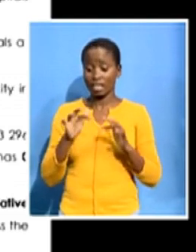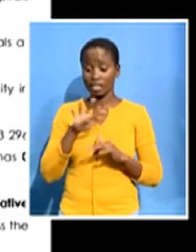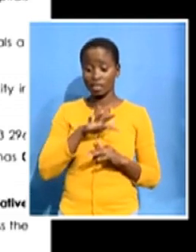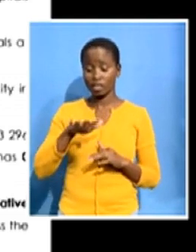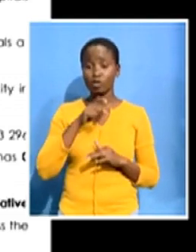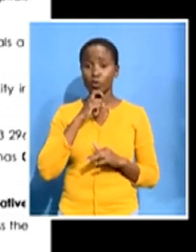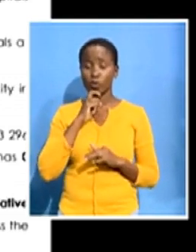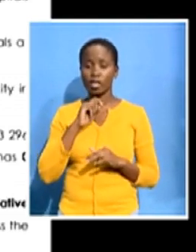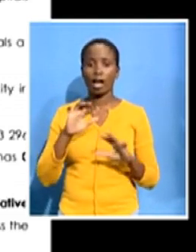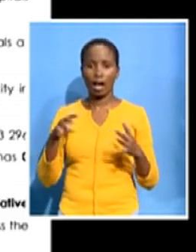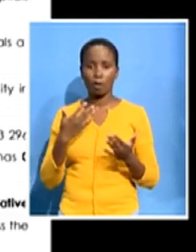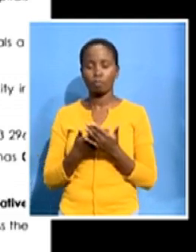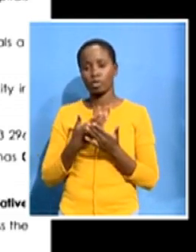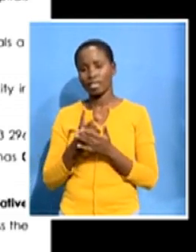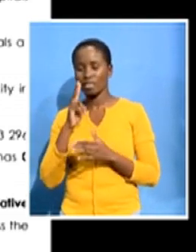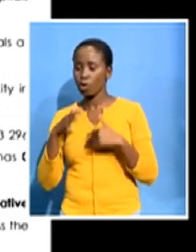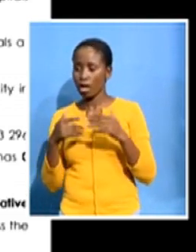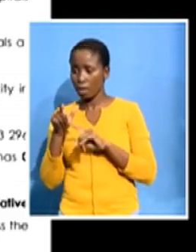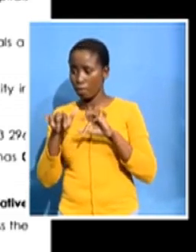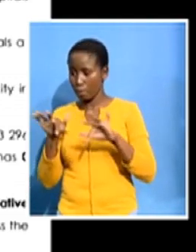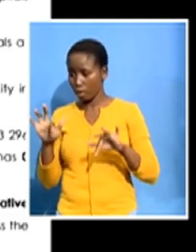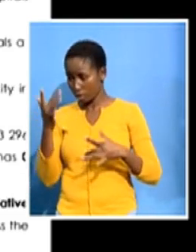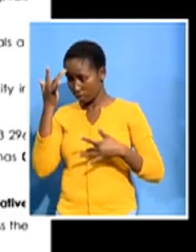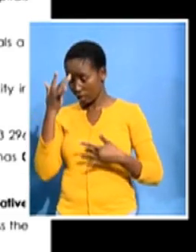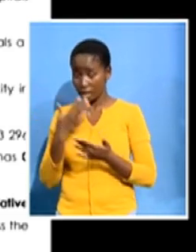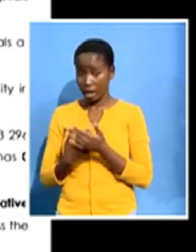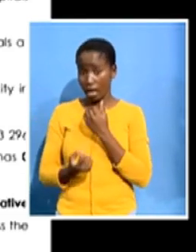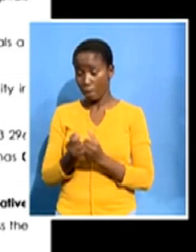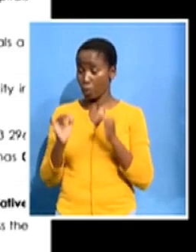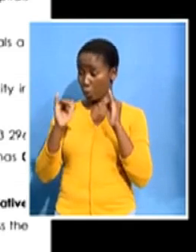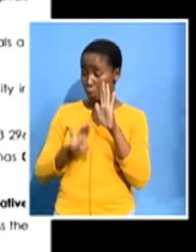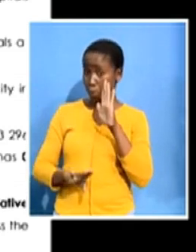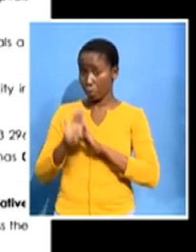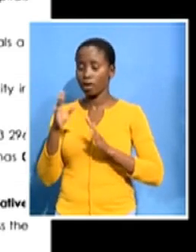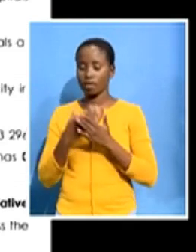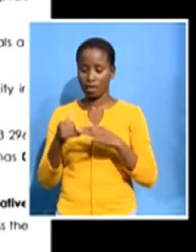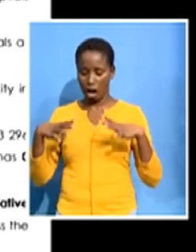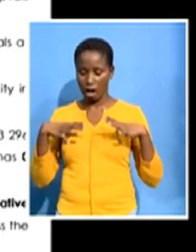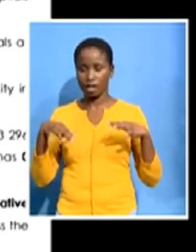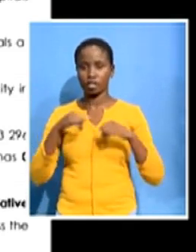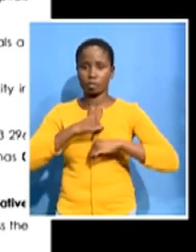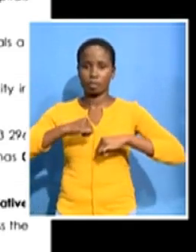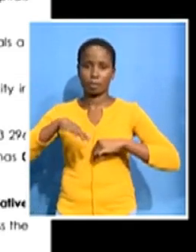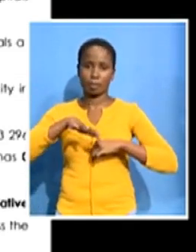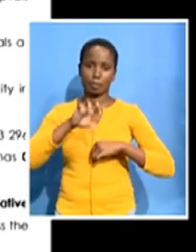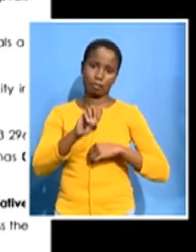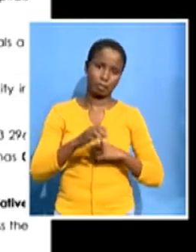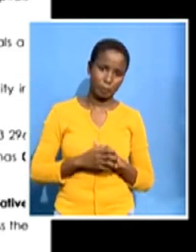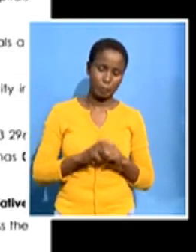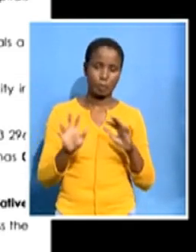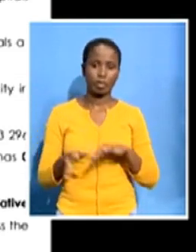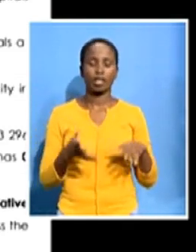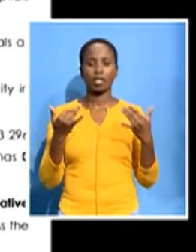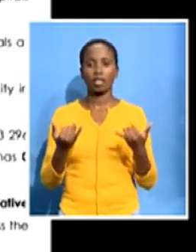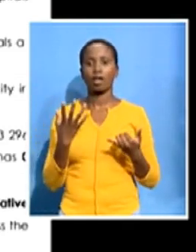third wave. The Mass Fatality Center has currently only one body and one decedent,